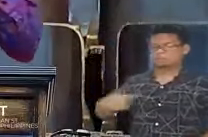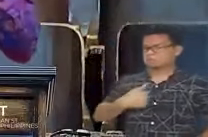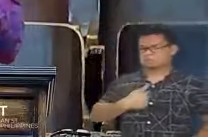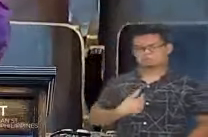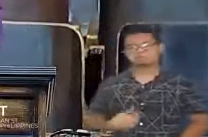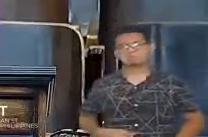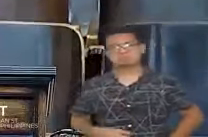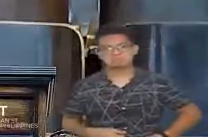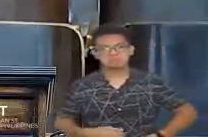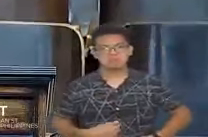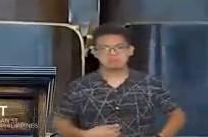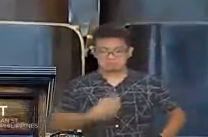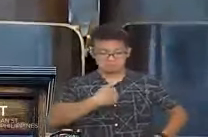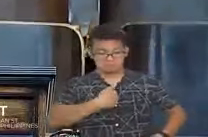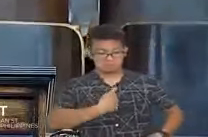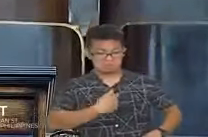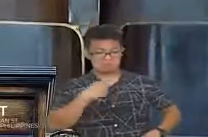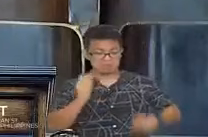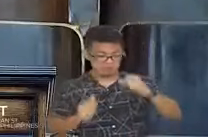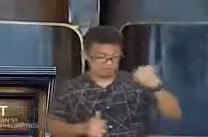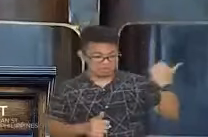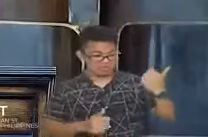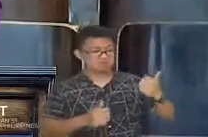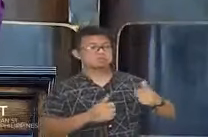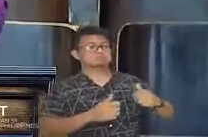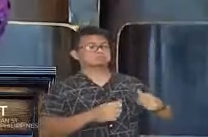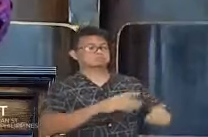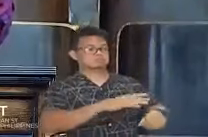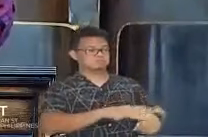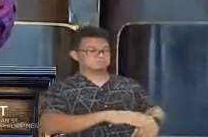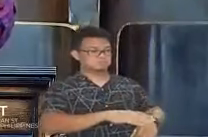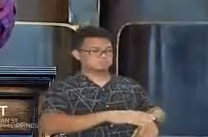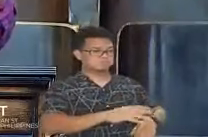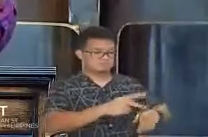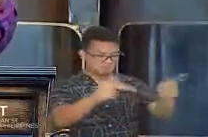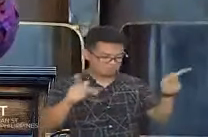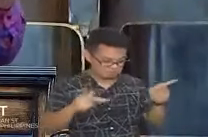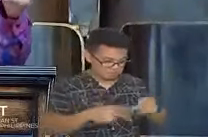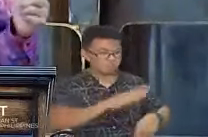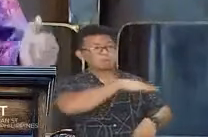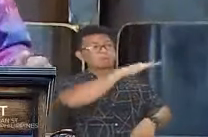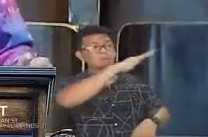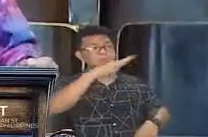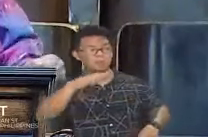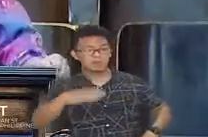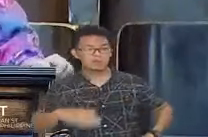Ikaw dong, tanga na. Taga Albur, tagbuhol gihapon.